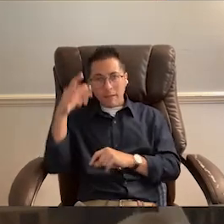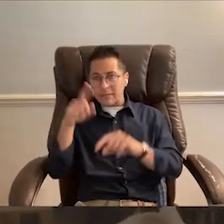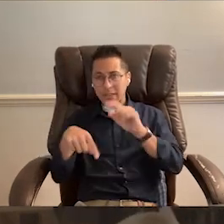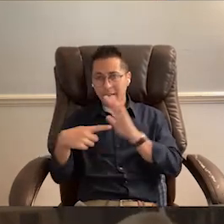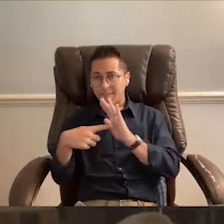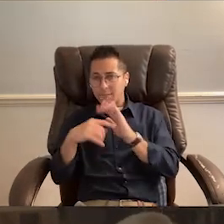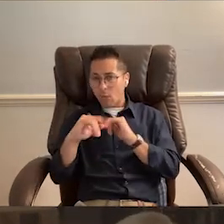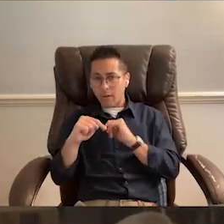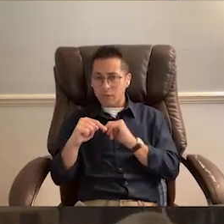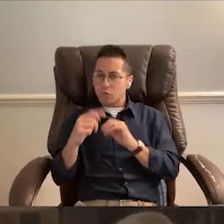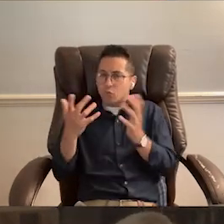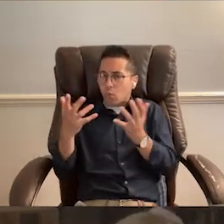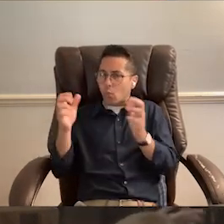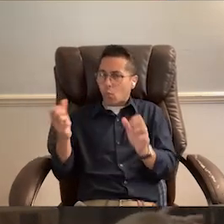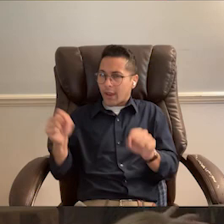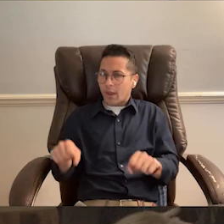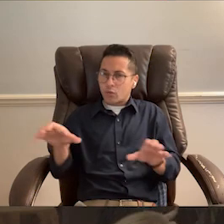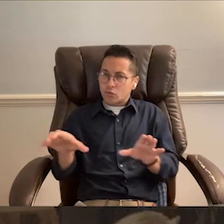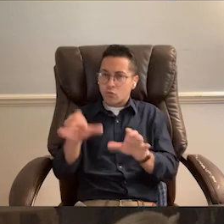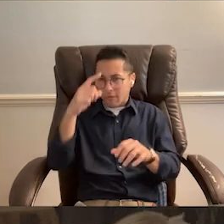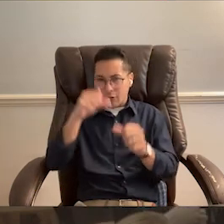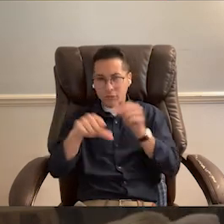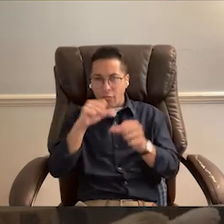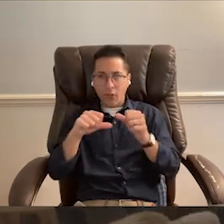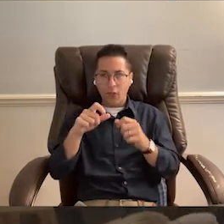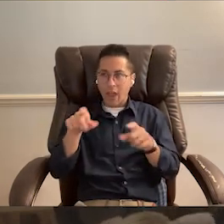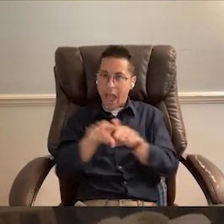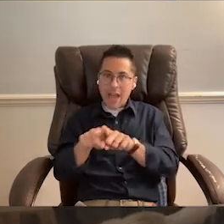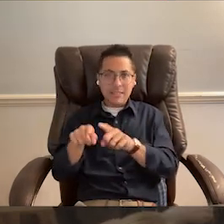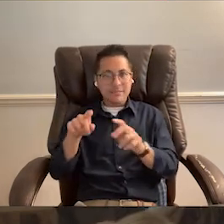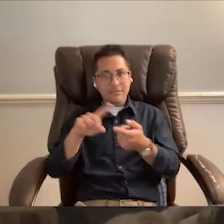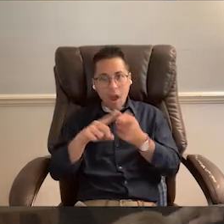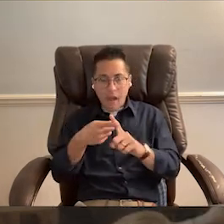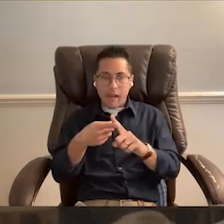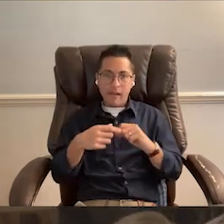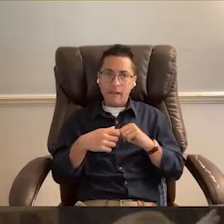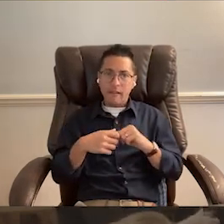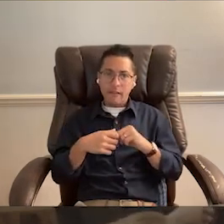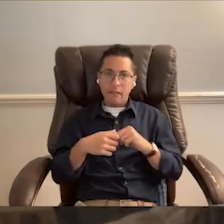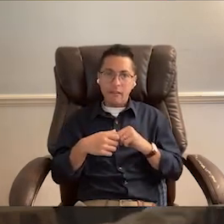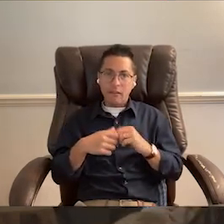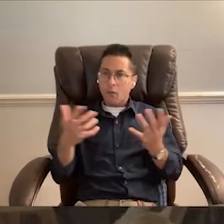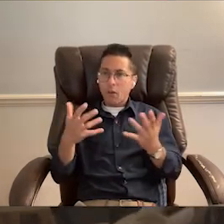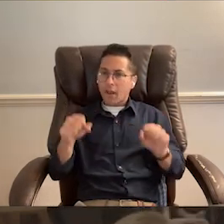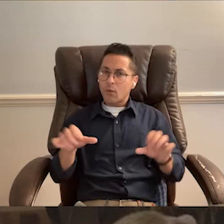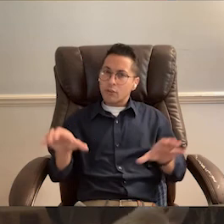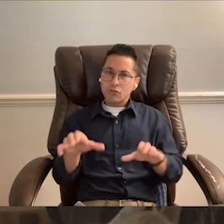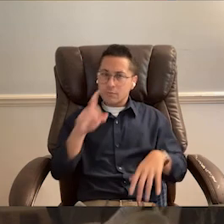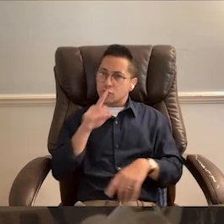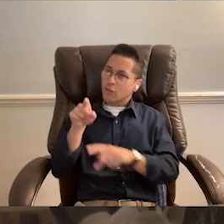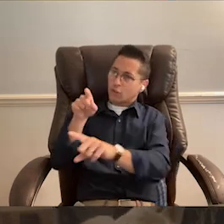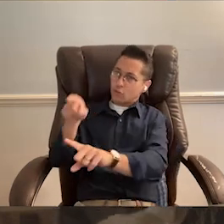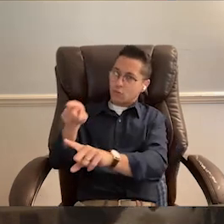maybe get the help they need? Or some parents can't afford it, so what can we do for each other, as a friend